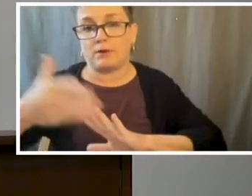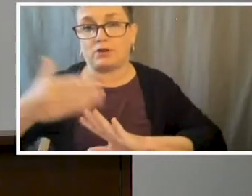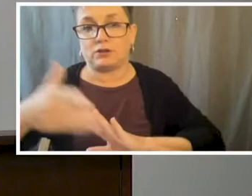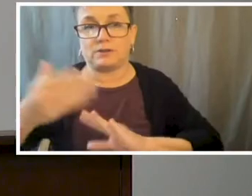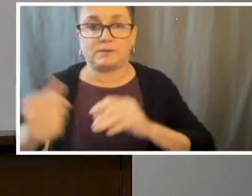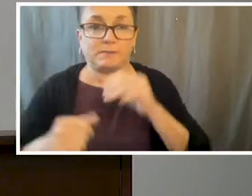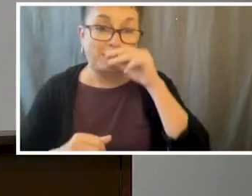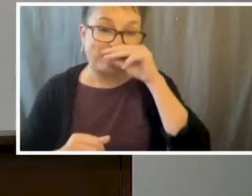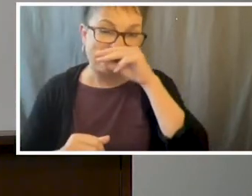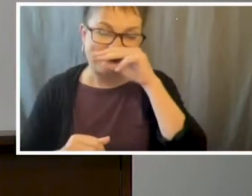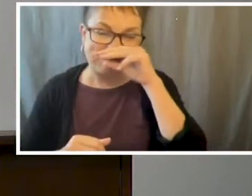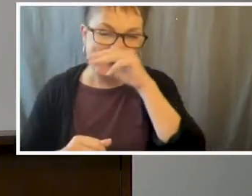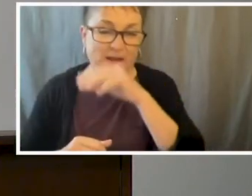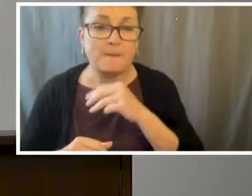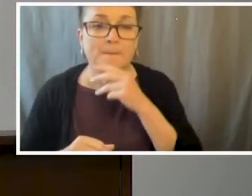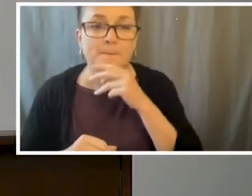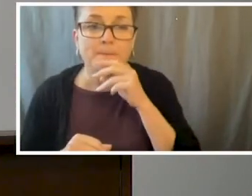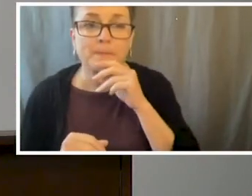Wait, Sebastian, in front of him.